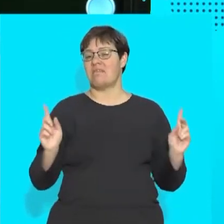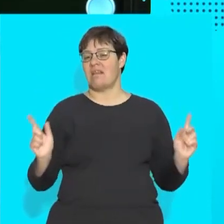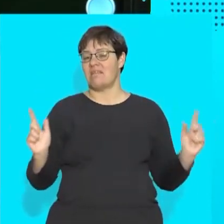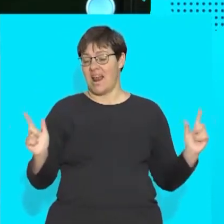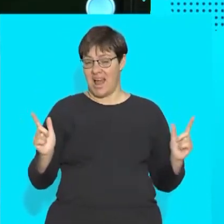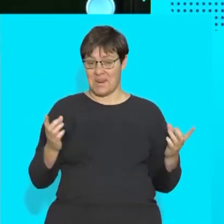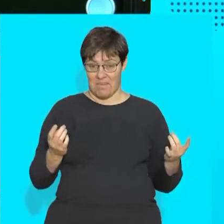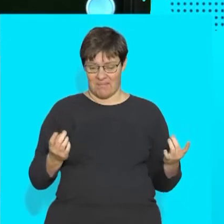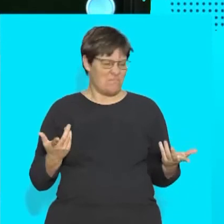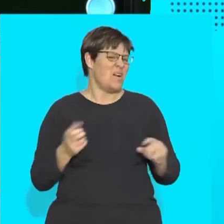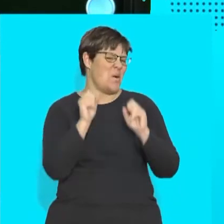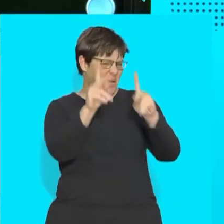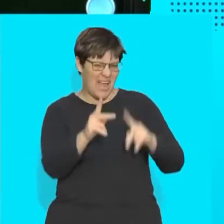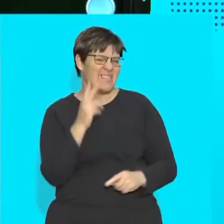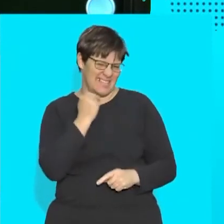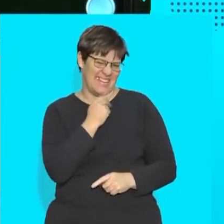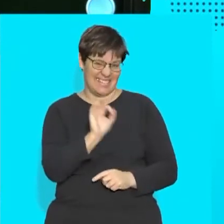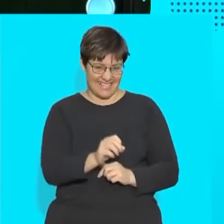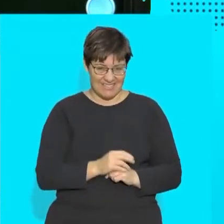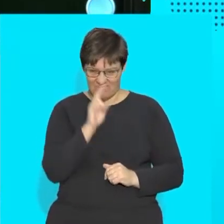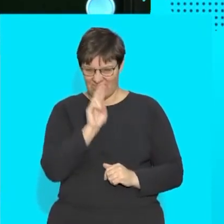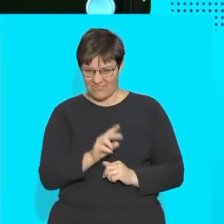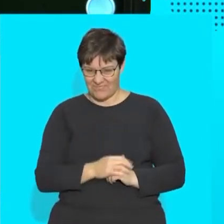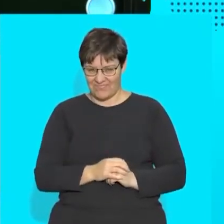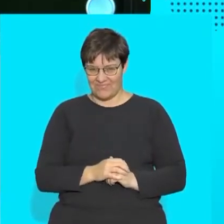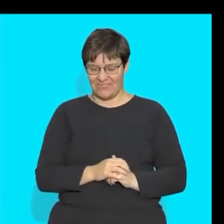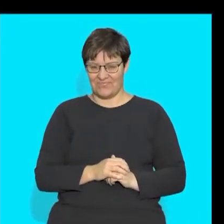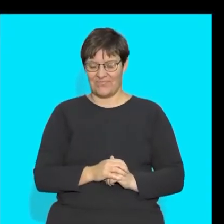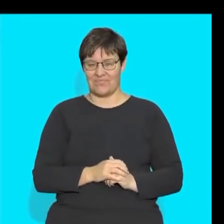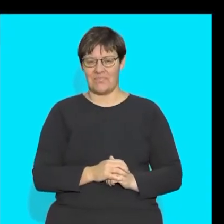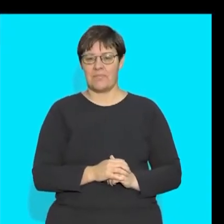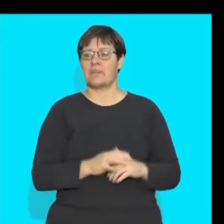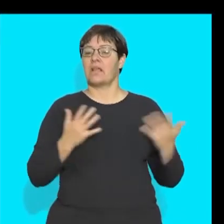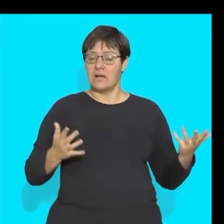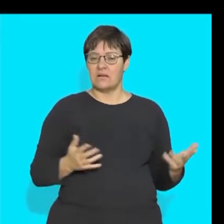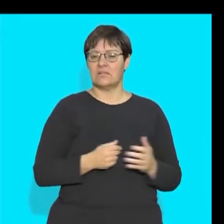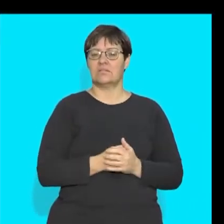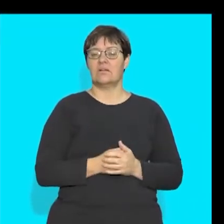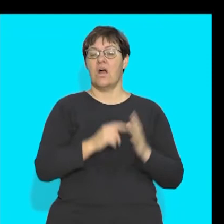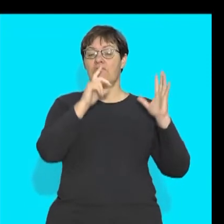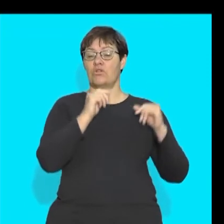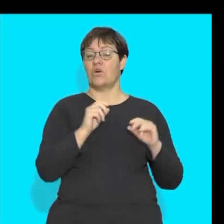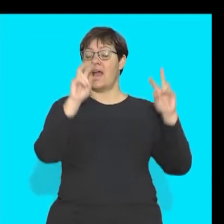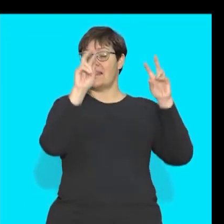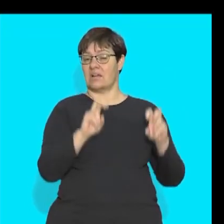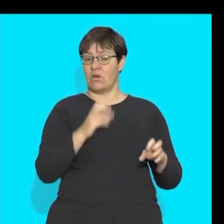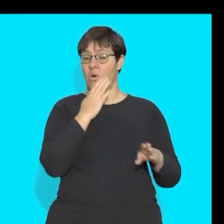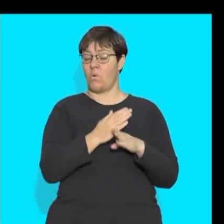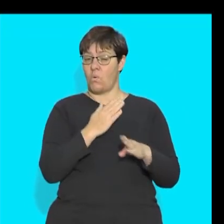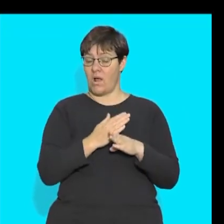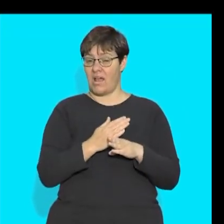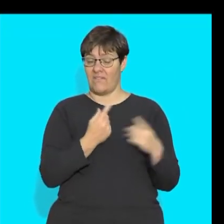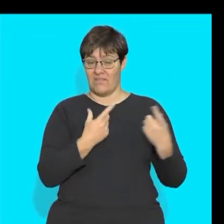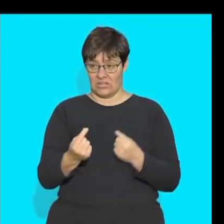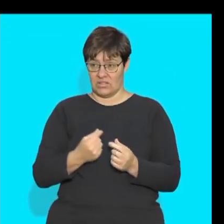wonderfully long numbers. But it's okay. It's a nice section. So let's see. Here we go. The photoelectric work